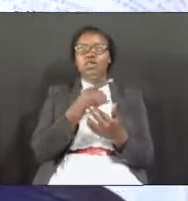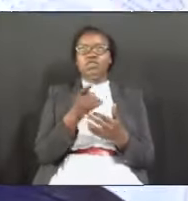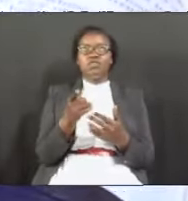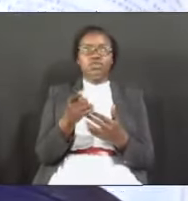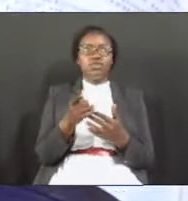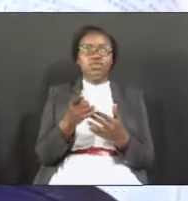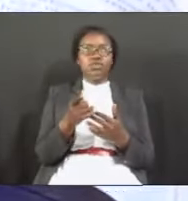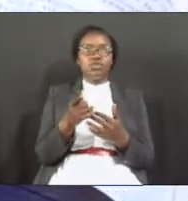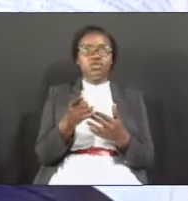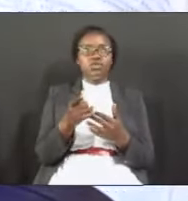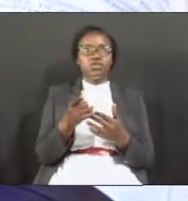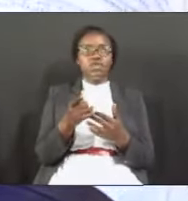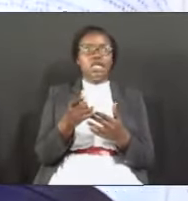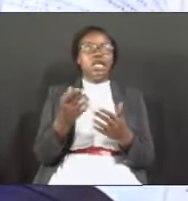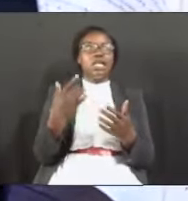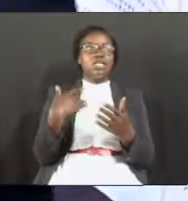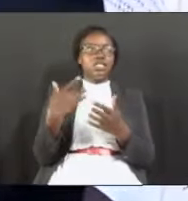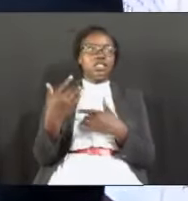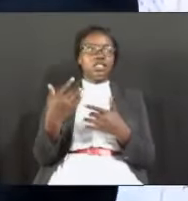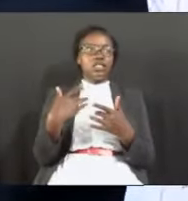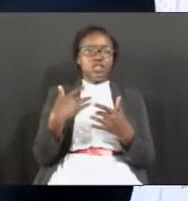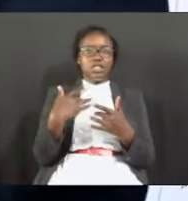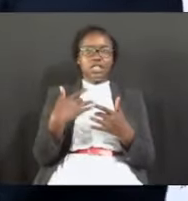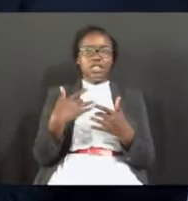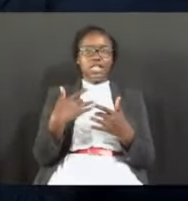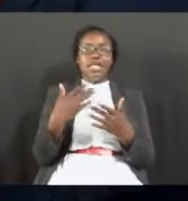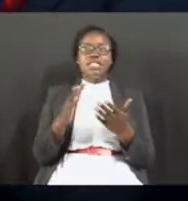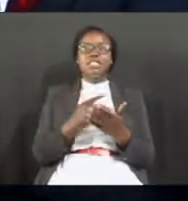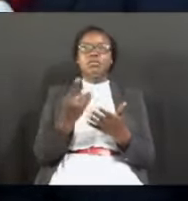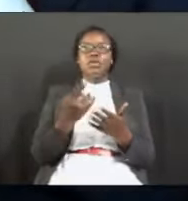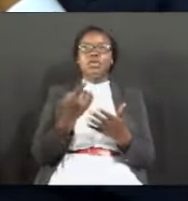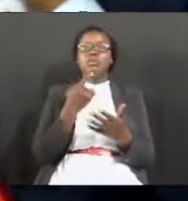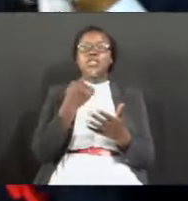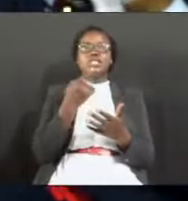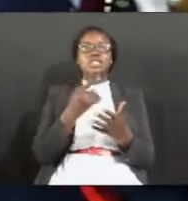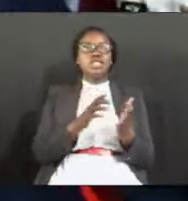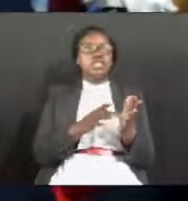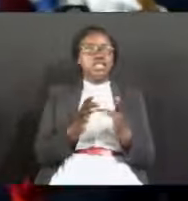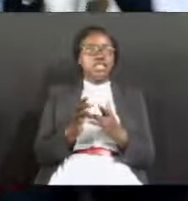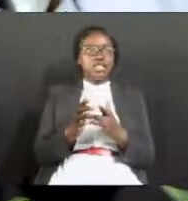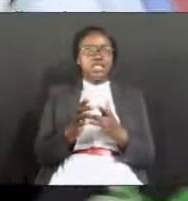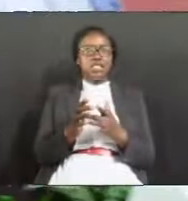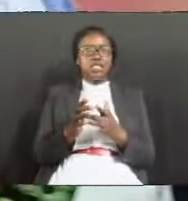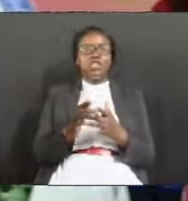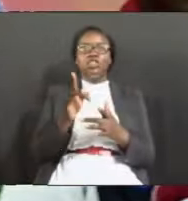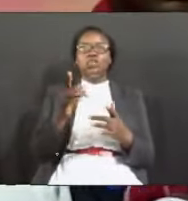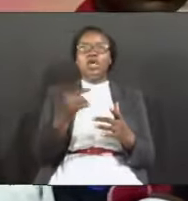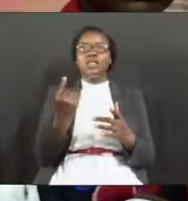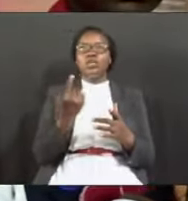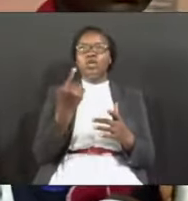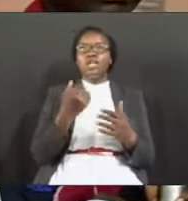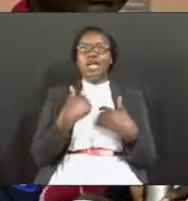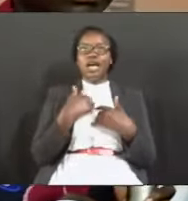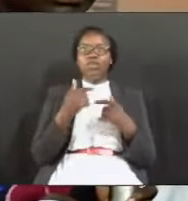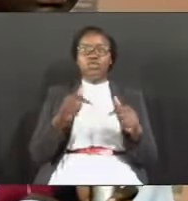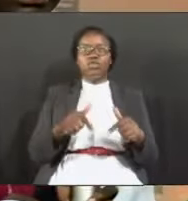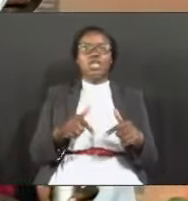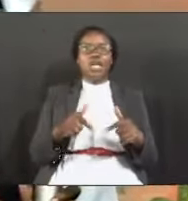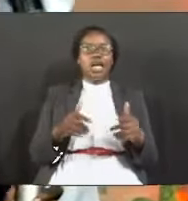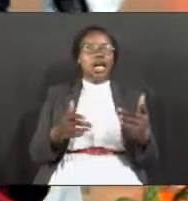As you do next second stanza, I want somebody to come and say, Jesus, you're the only one I have today. Come through for